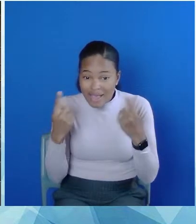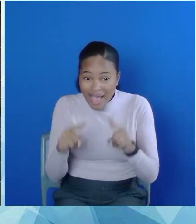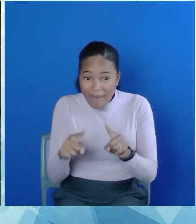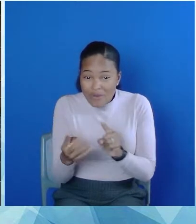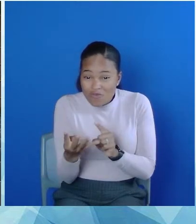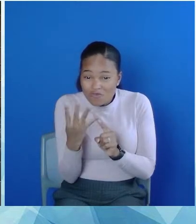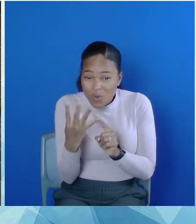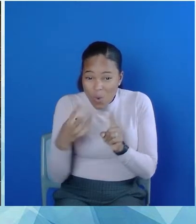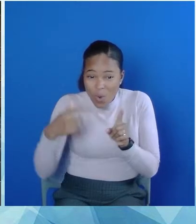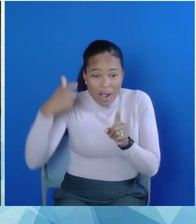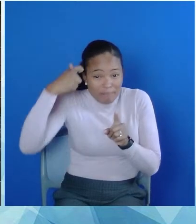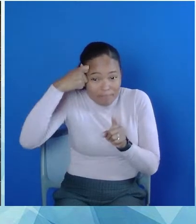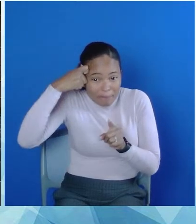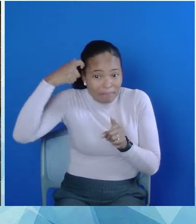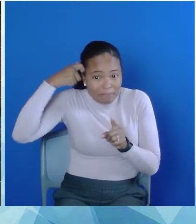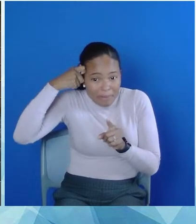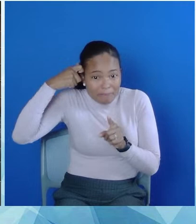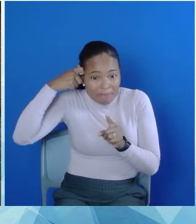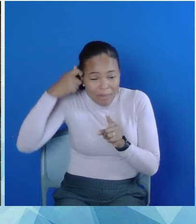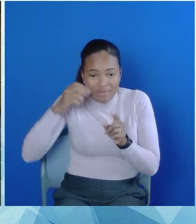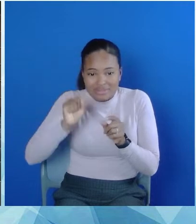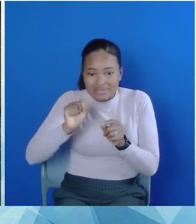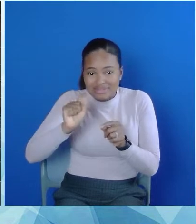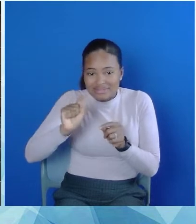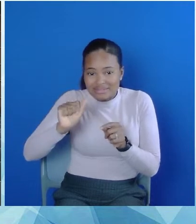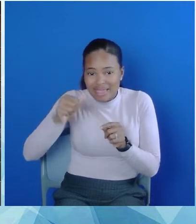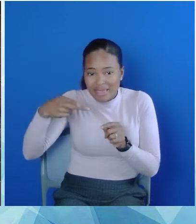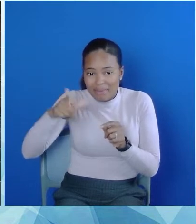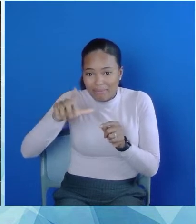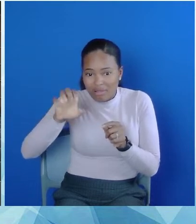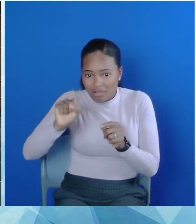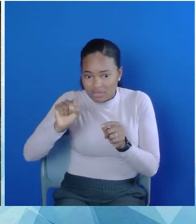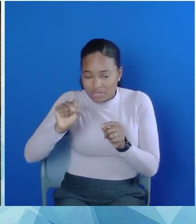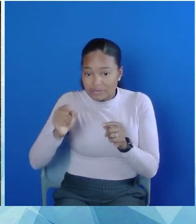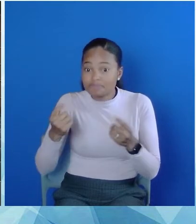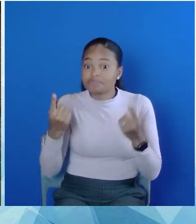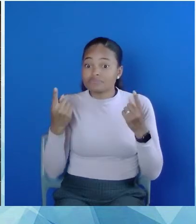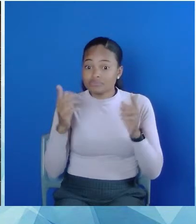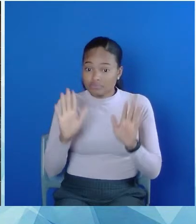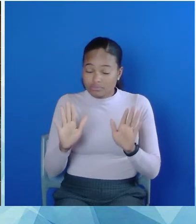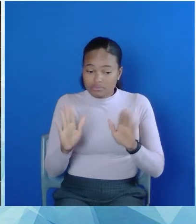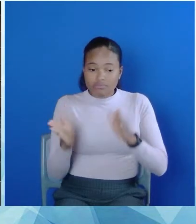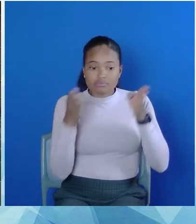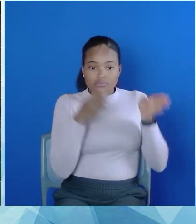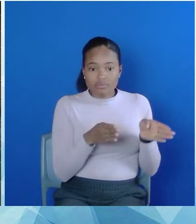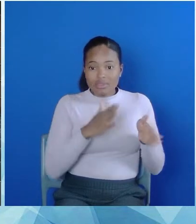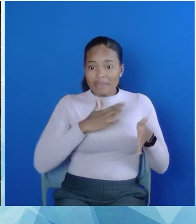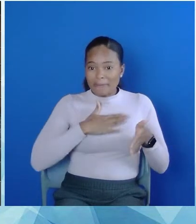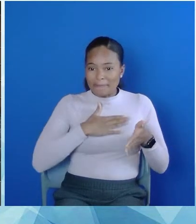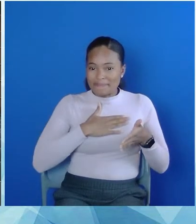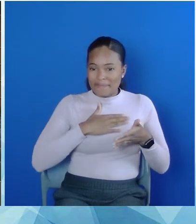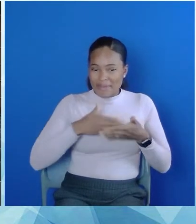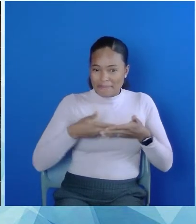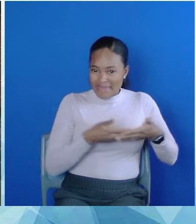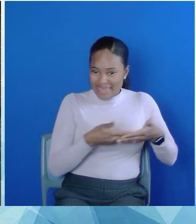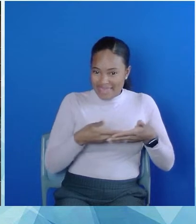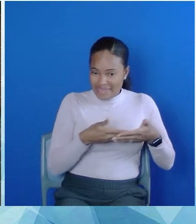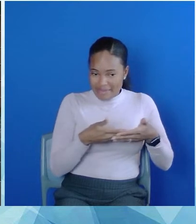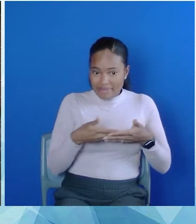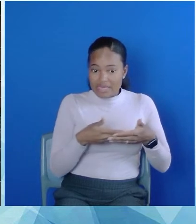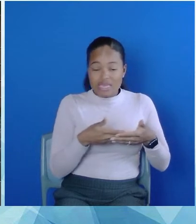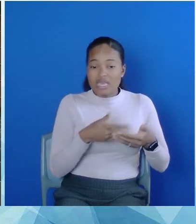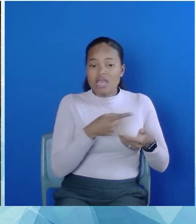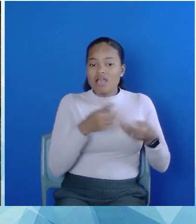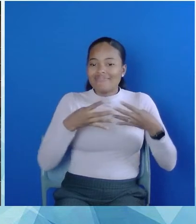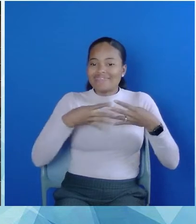And with my baby, he was running, and he ran up to a gate, and the gate hit him, and he was bleeding from the head, and there was blood